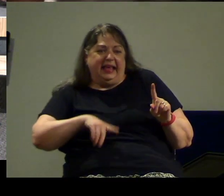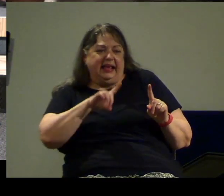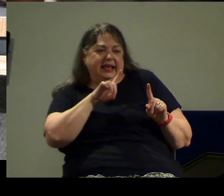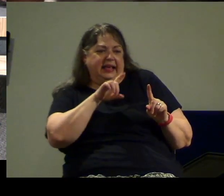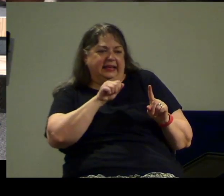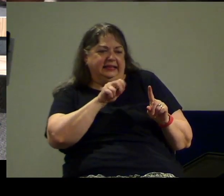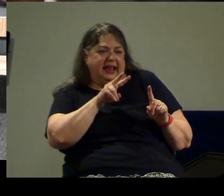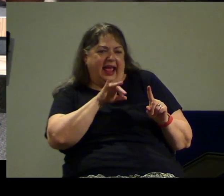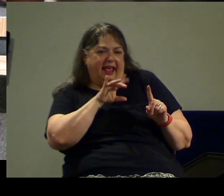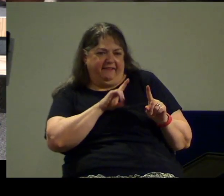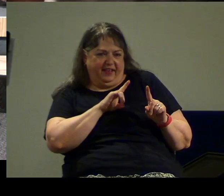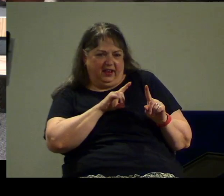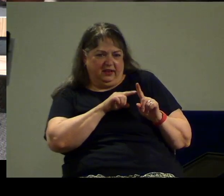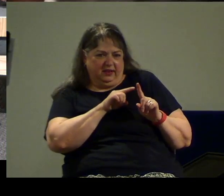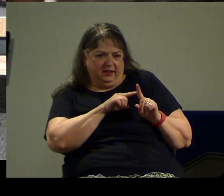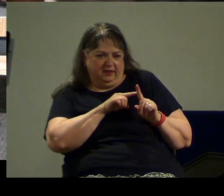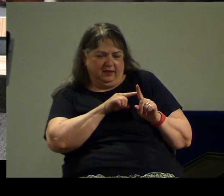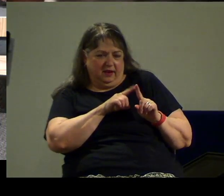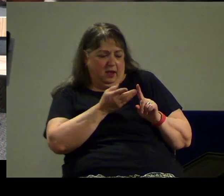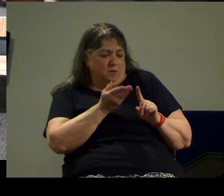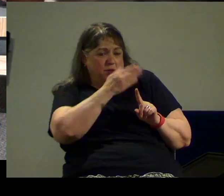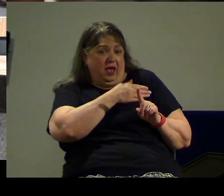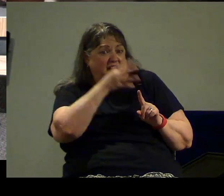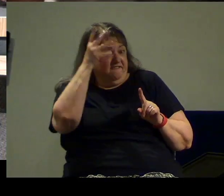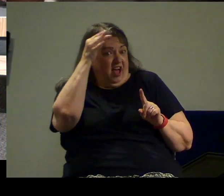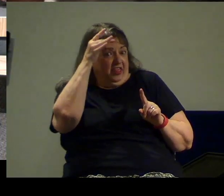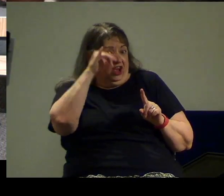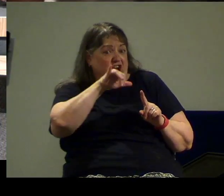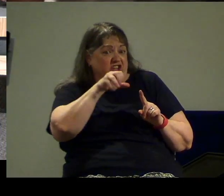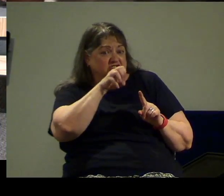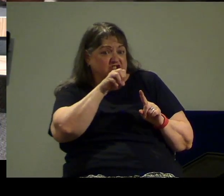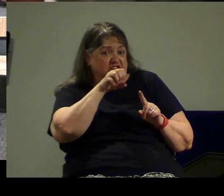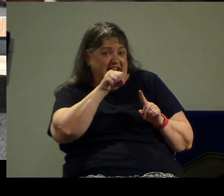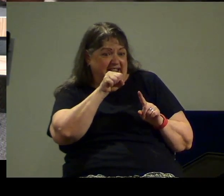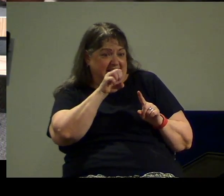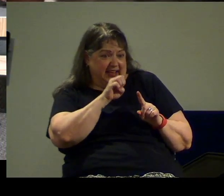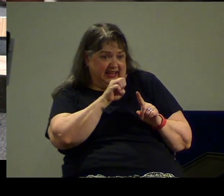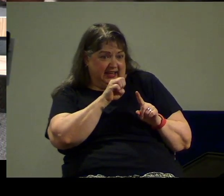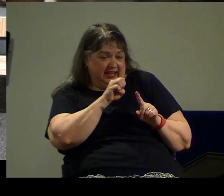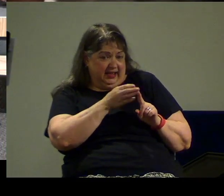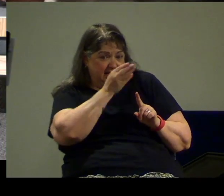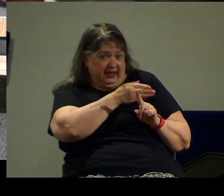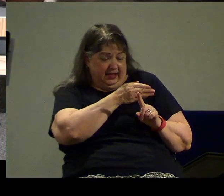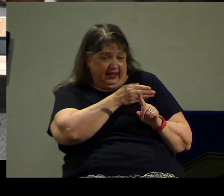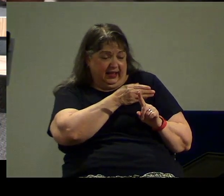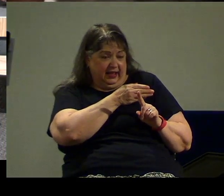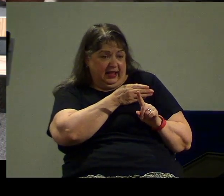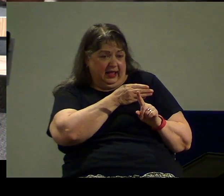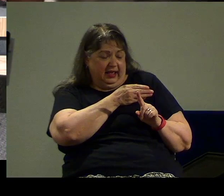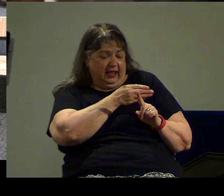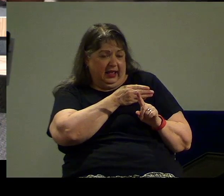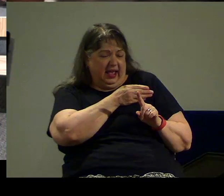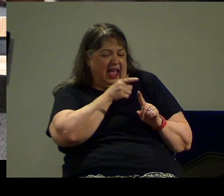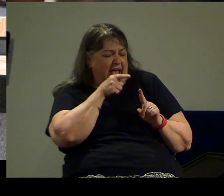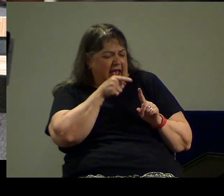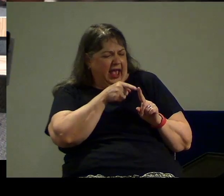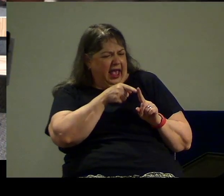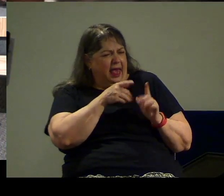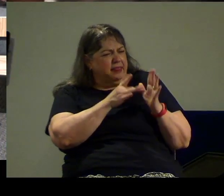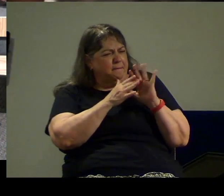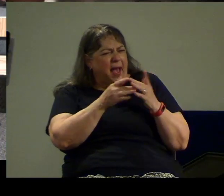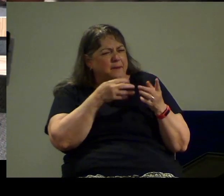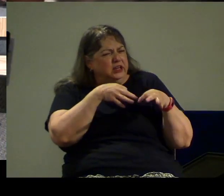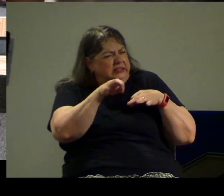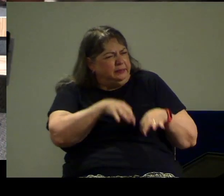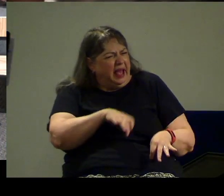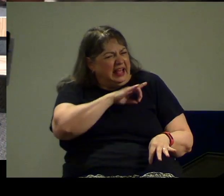David, the son of Jesse, the Bible declares him to be a man after God's own